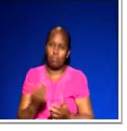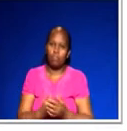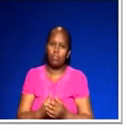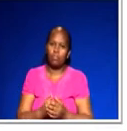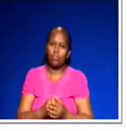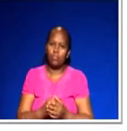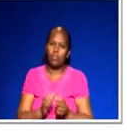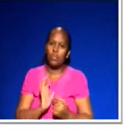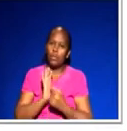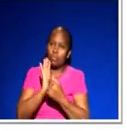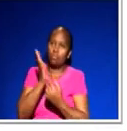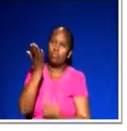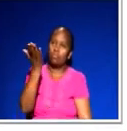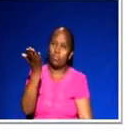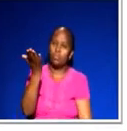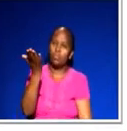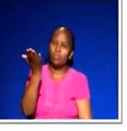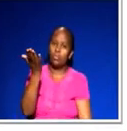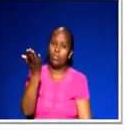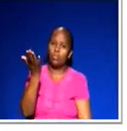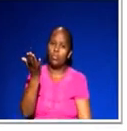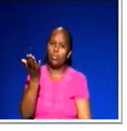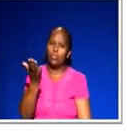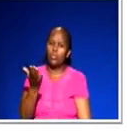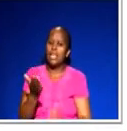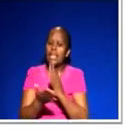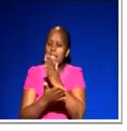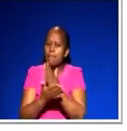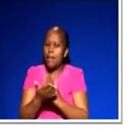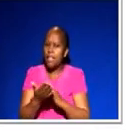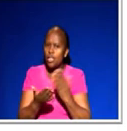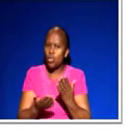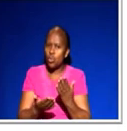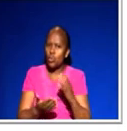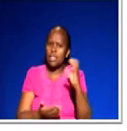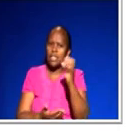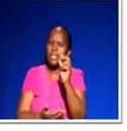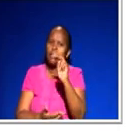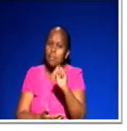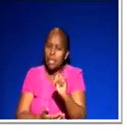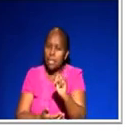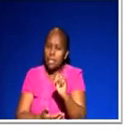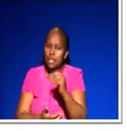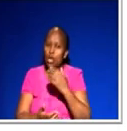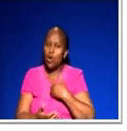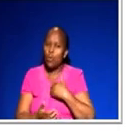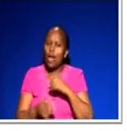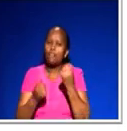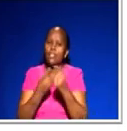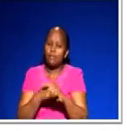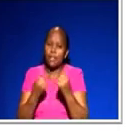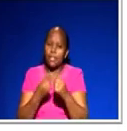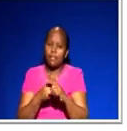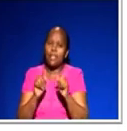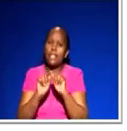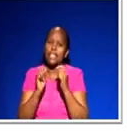which looks like that. So a ruler is divided into centimeters. We have got different types of